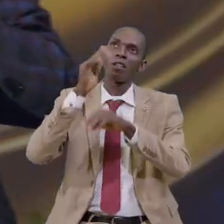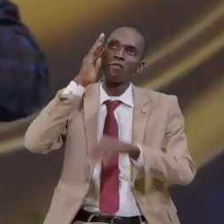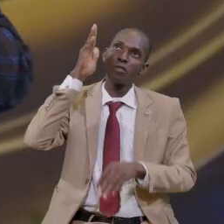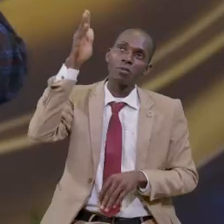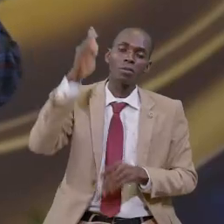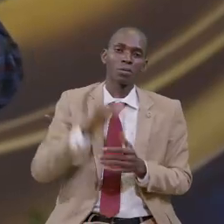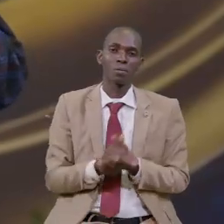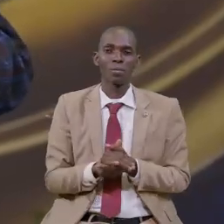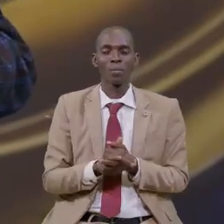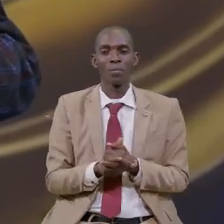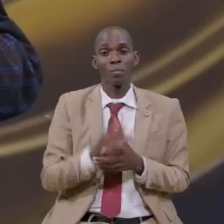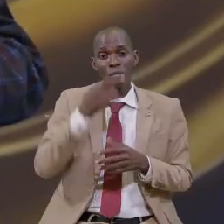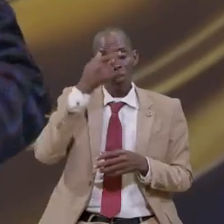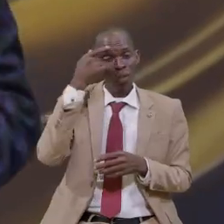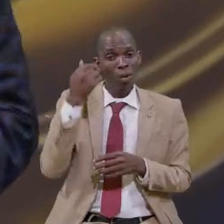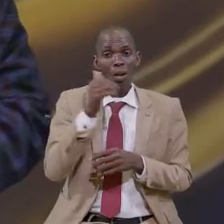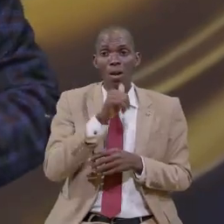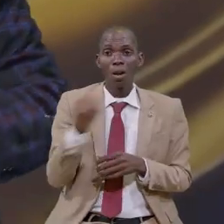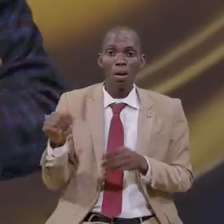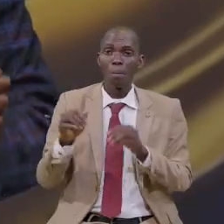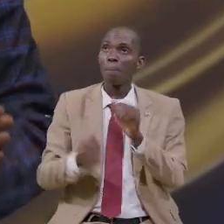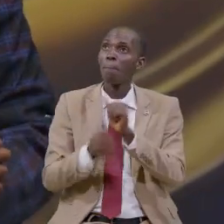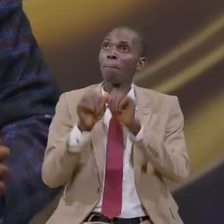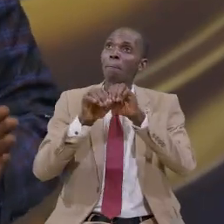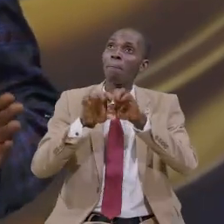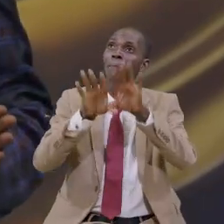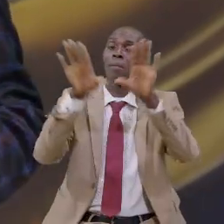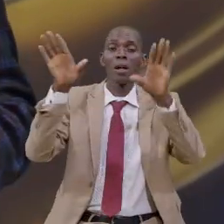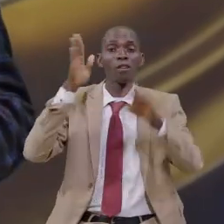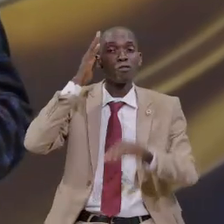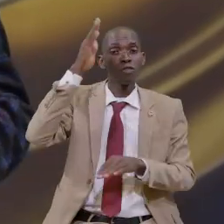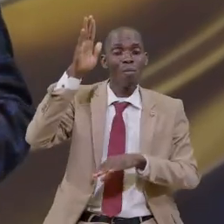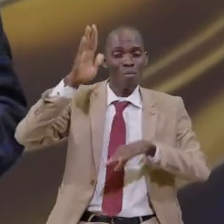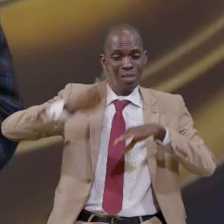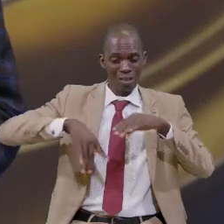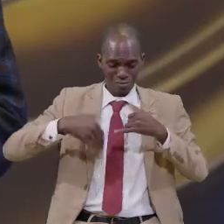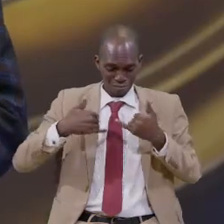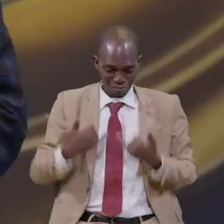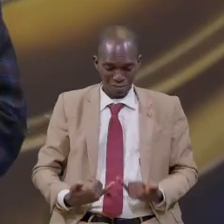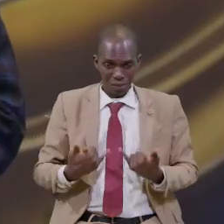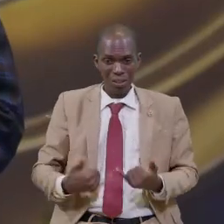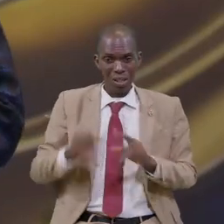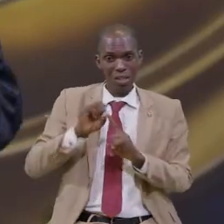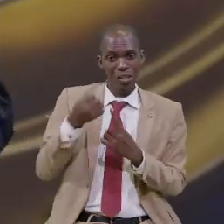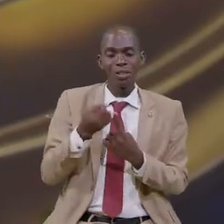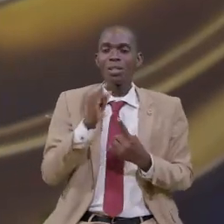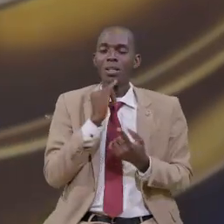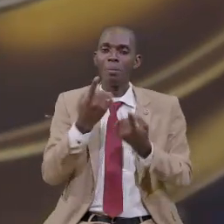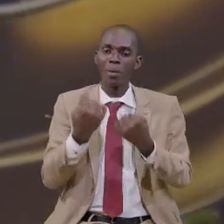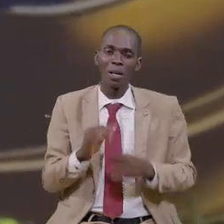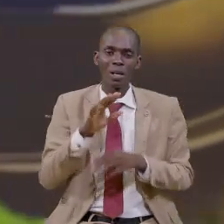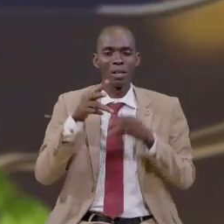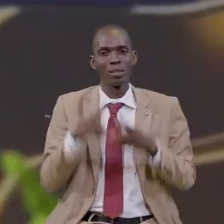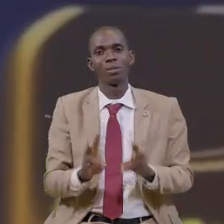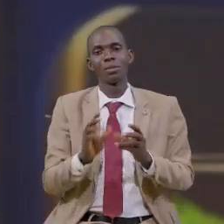Because a brighter future than the present situation is coming your way. And